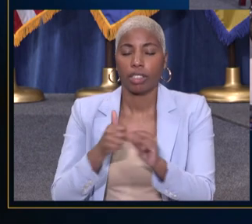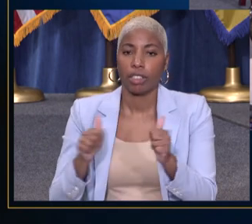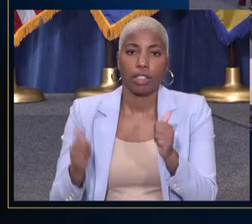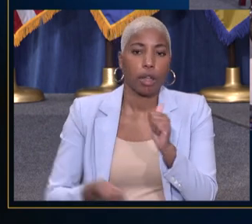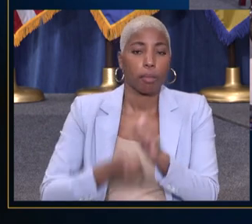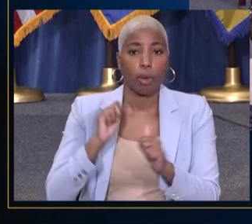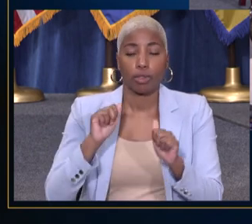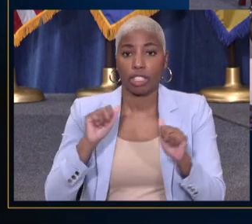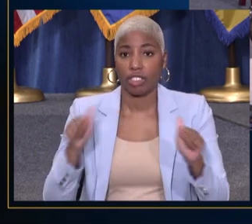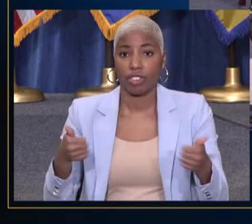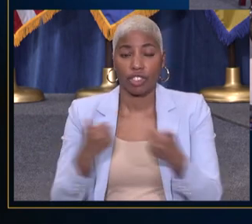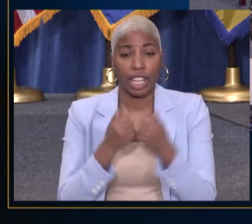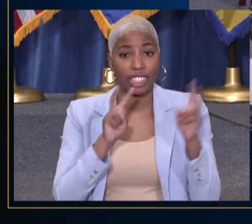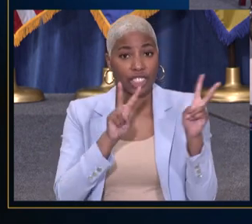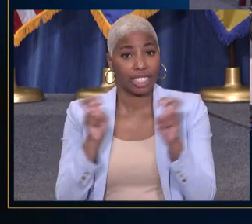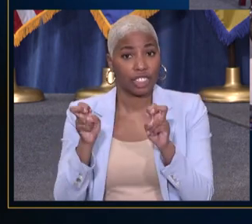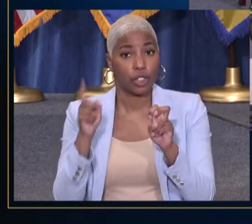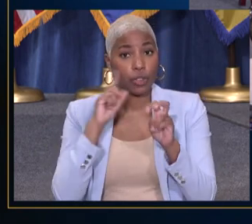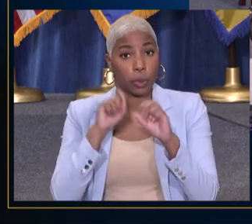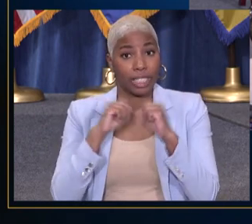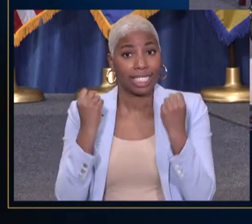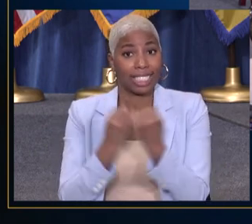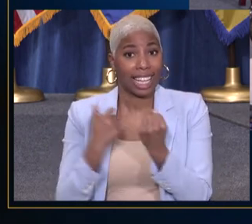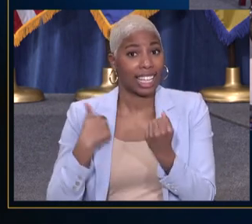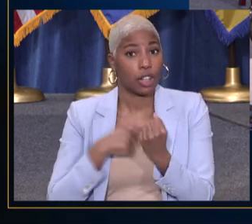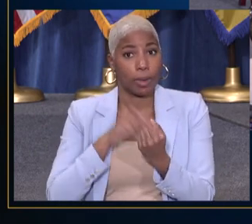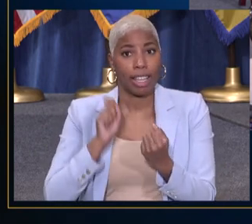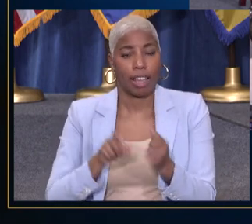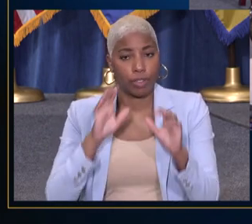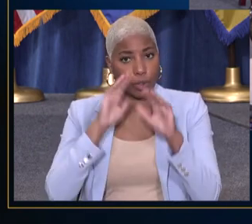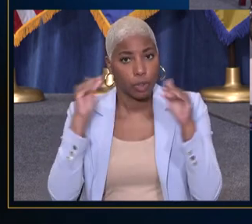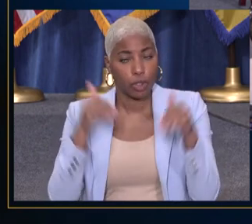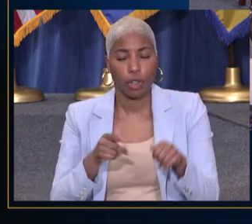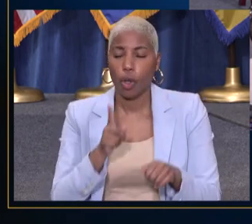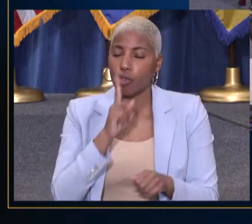difficult issues really in society for us to deal with, are